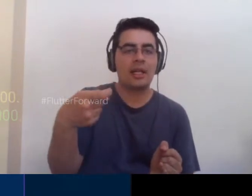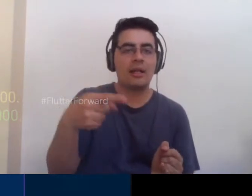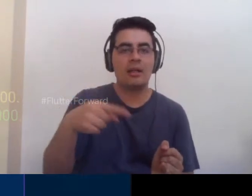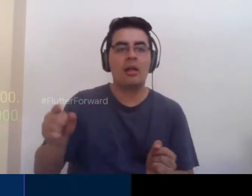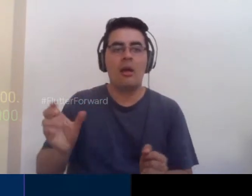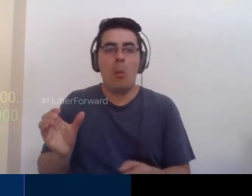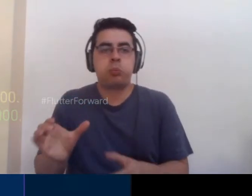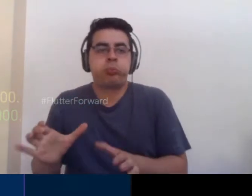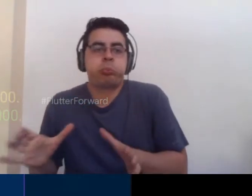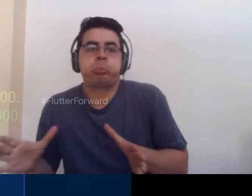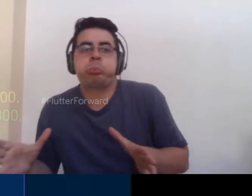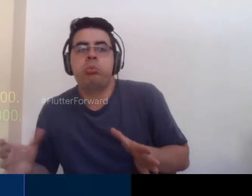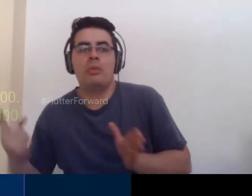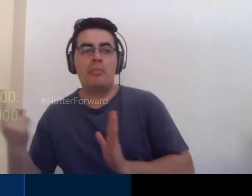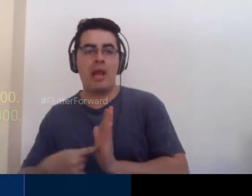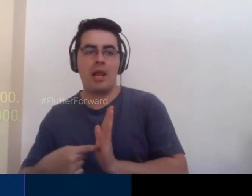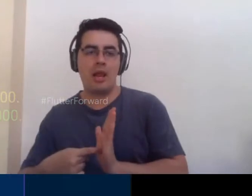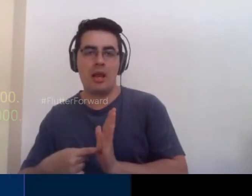like 1000.